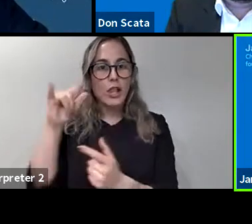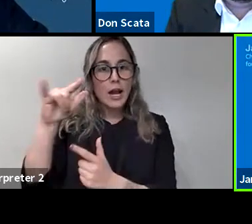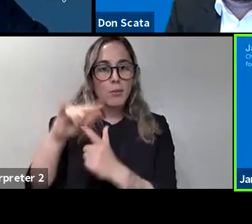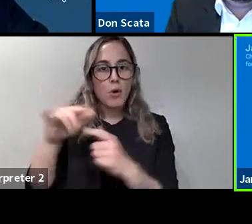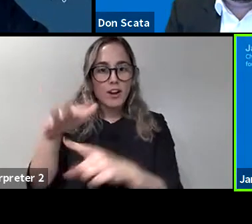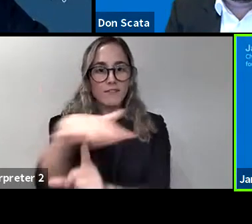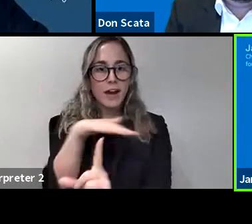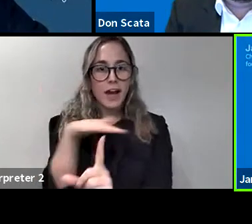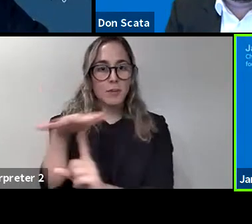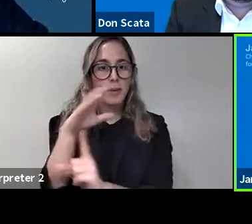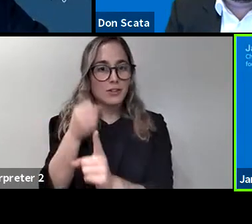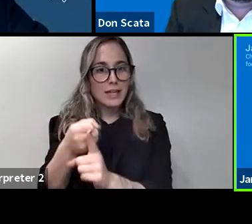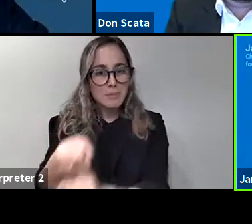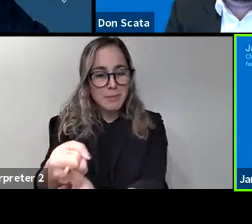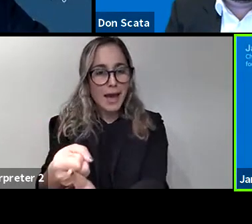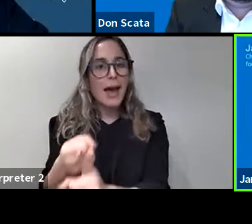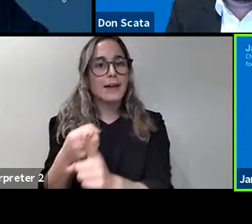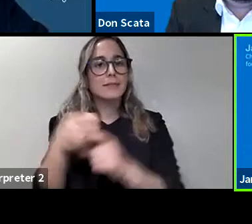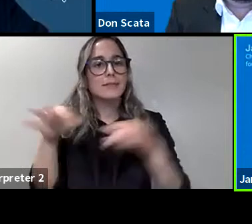environmental impacts?